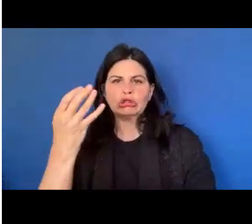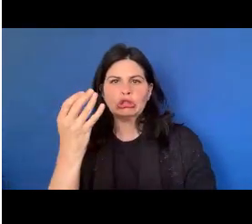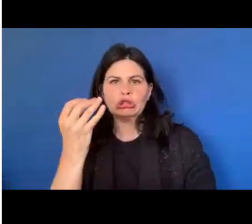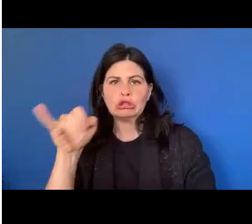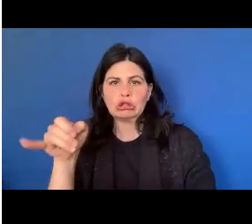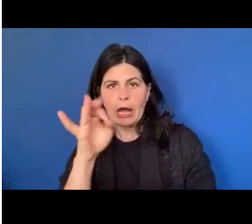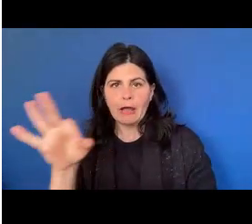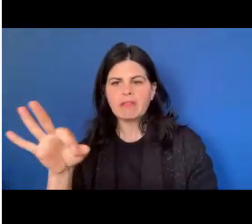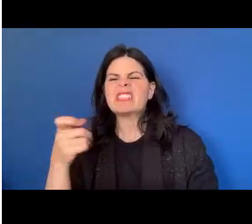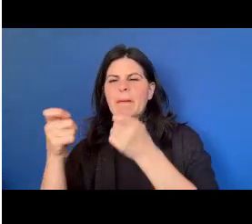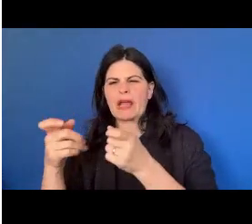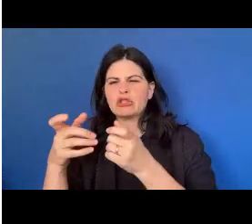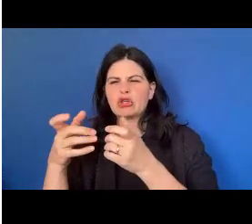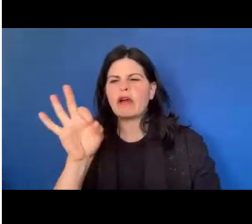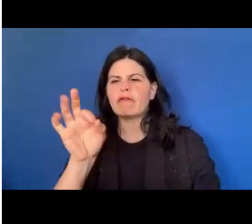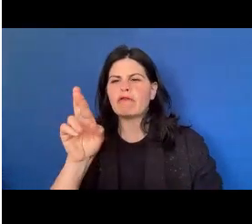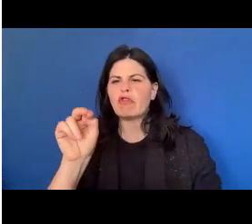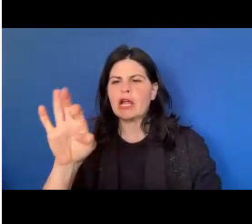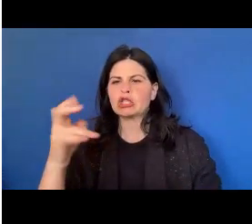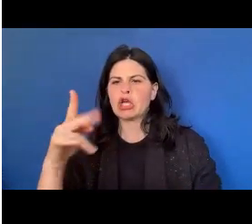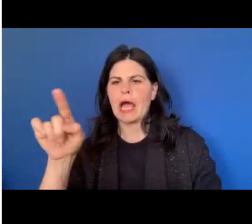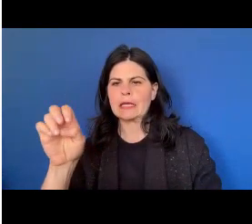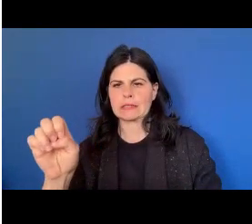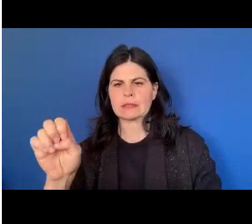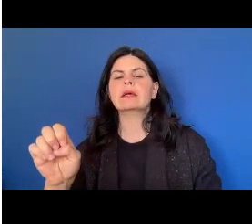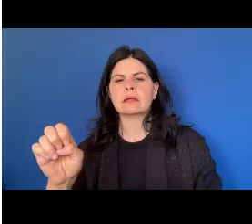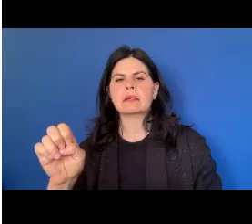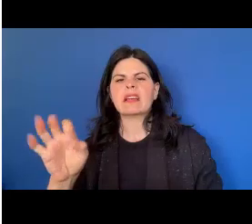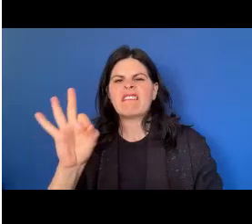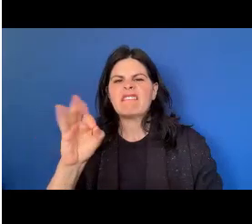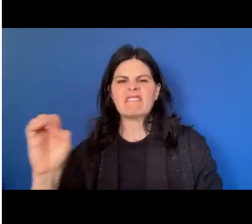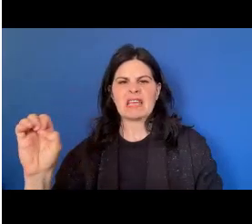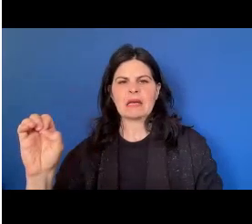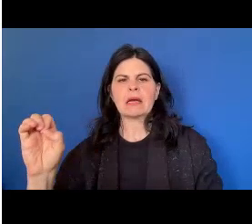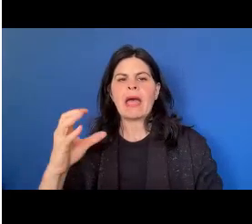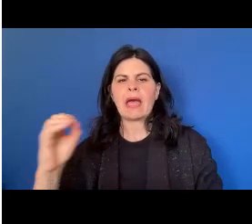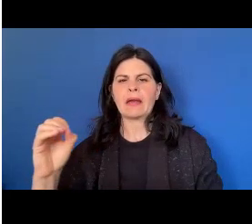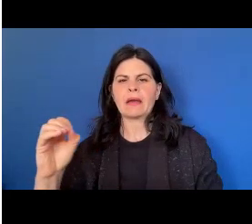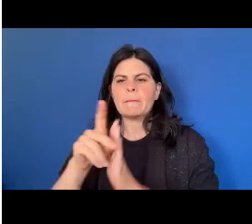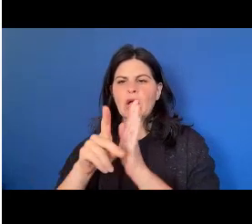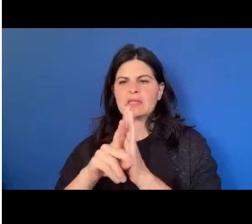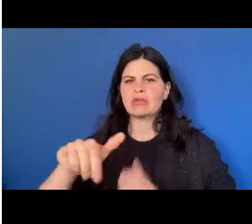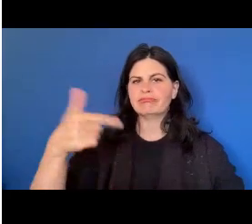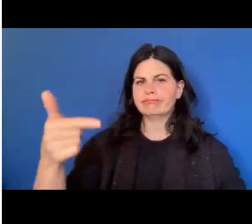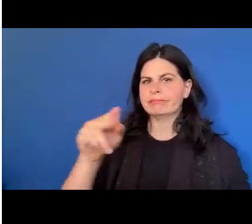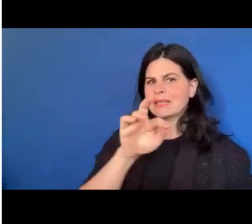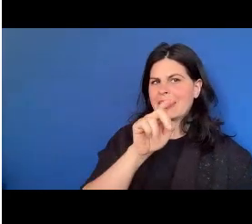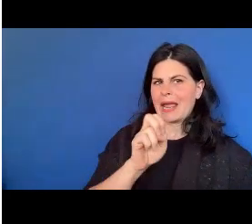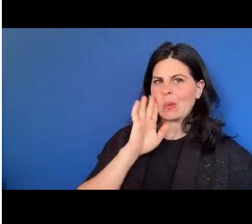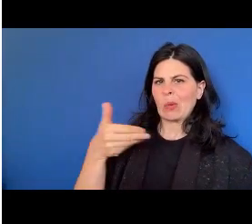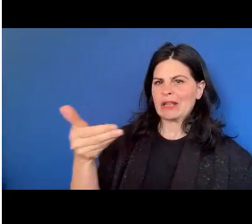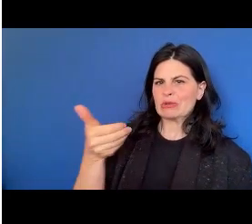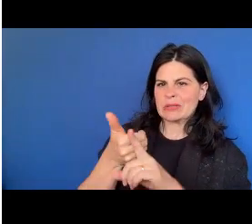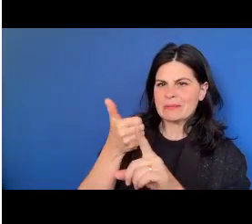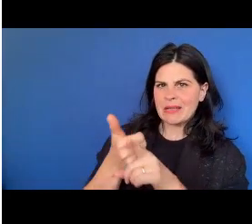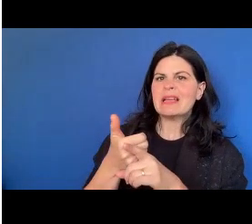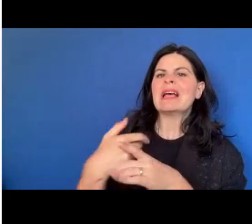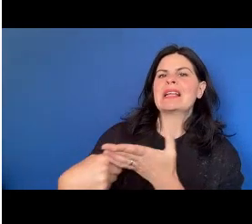Franchise, Fees, and Policy. I'm now going to turn it over to Nate, who will introduce himself and begin our discussion of SB